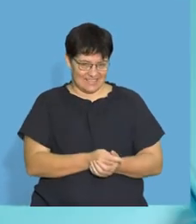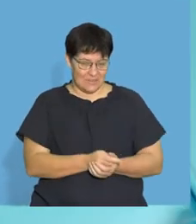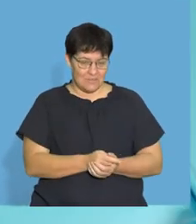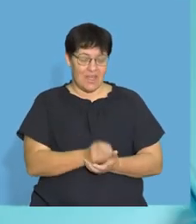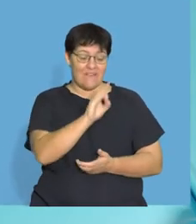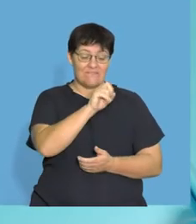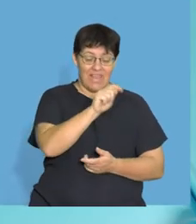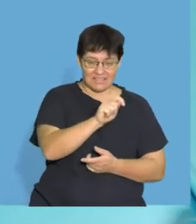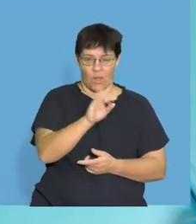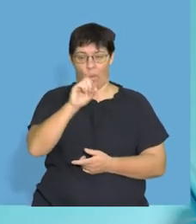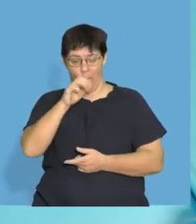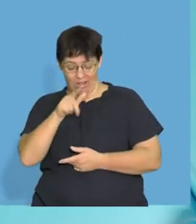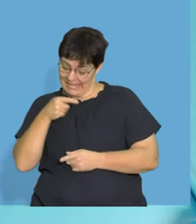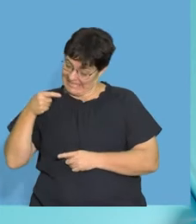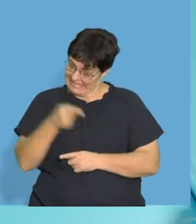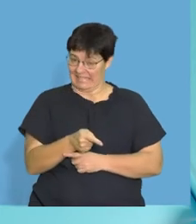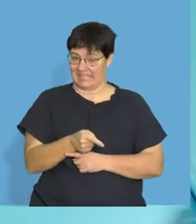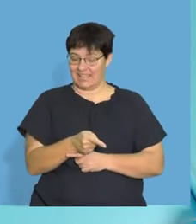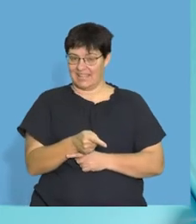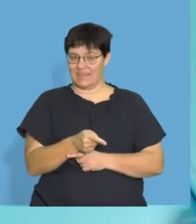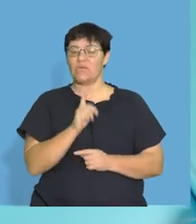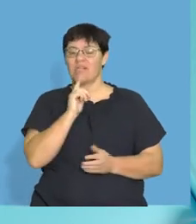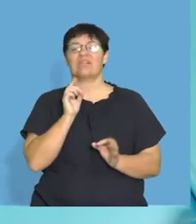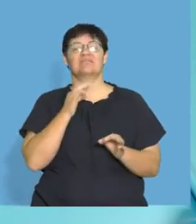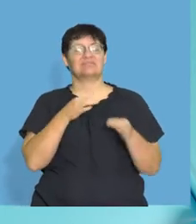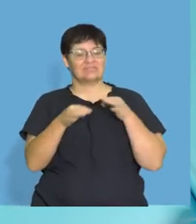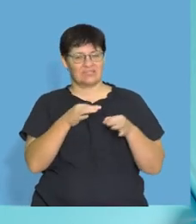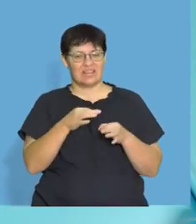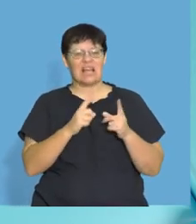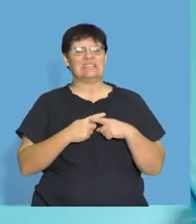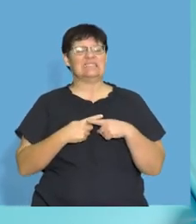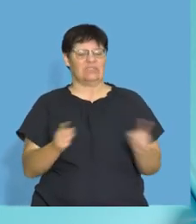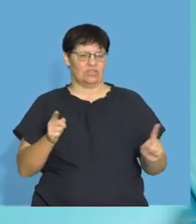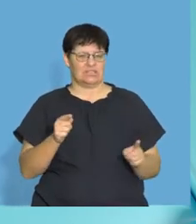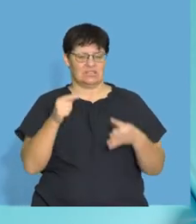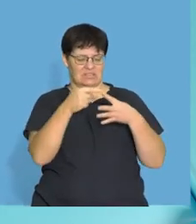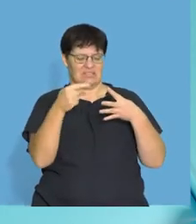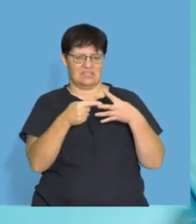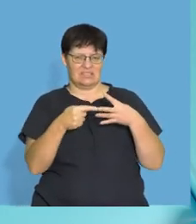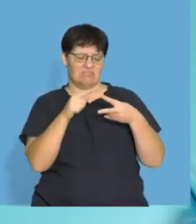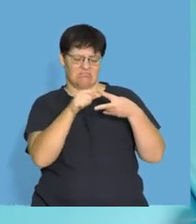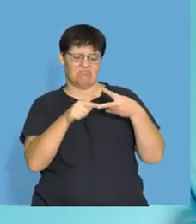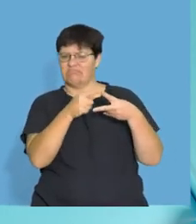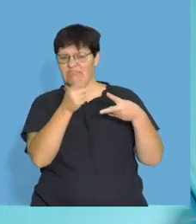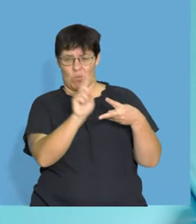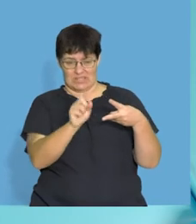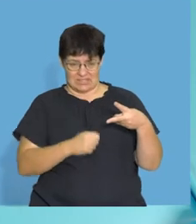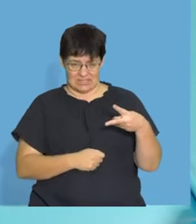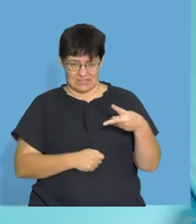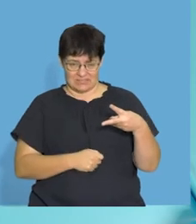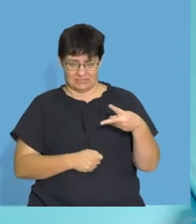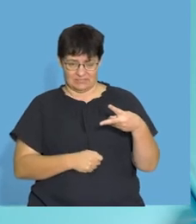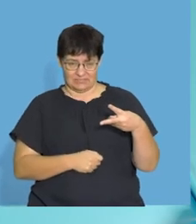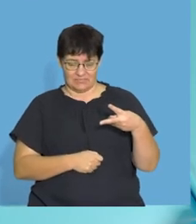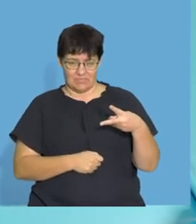fats and oils. And I'm going to give you, just now I'm going to tell you what the difference is between the two. So be very careful